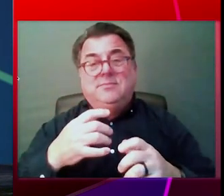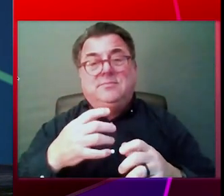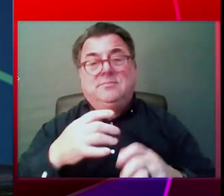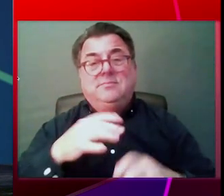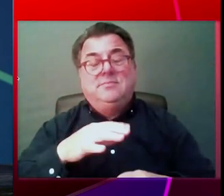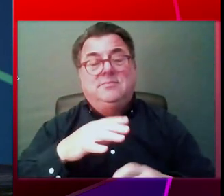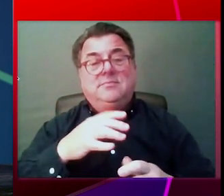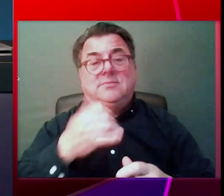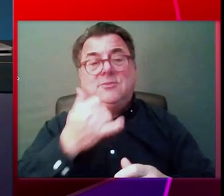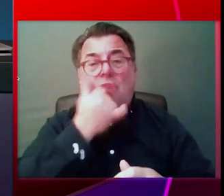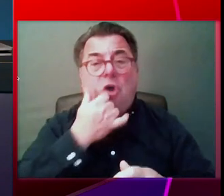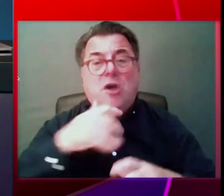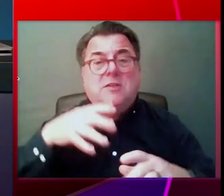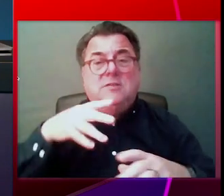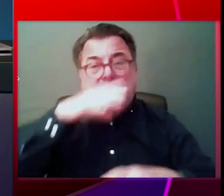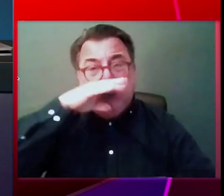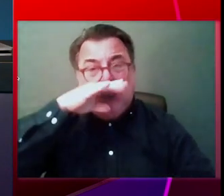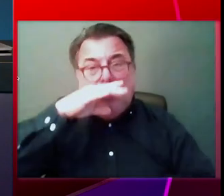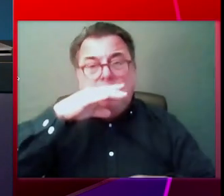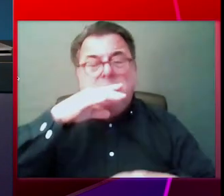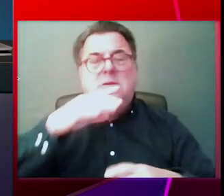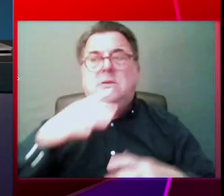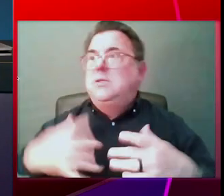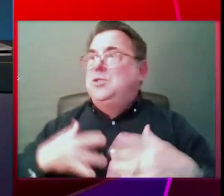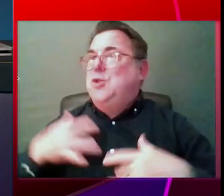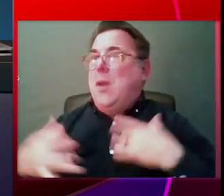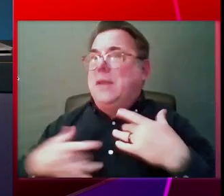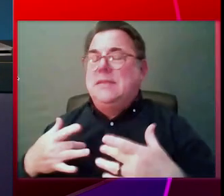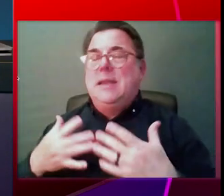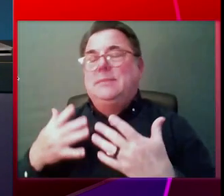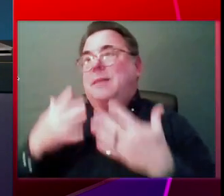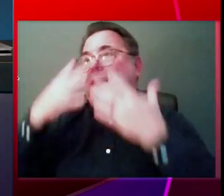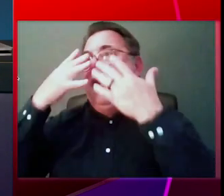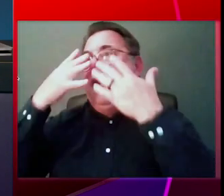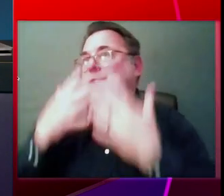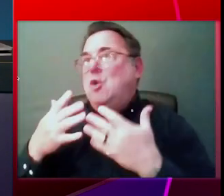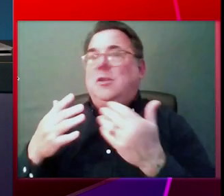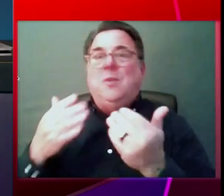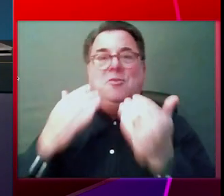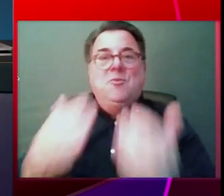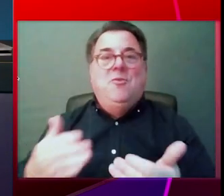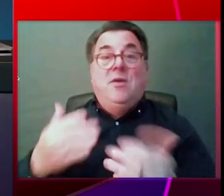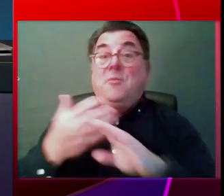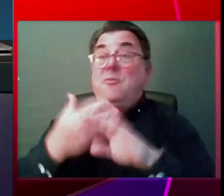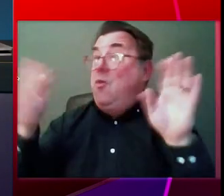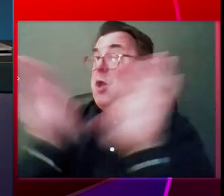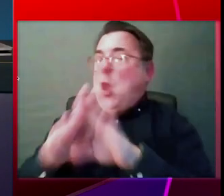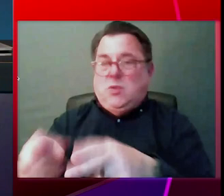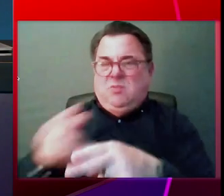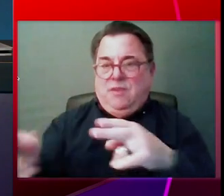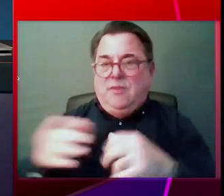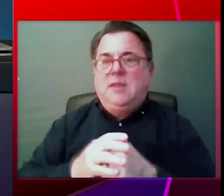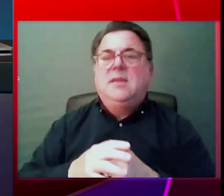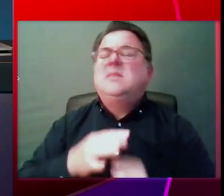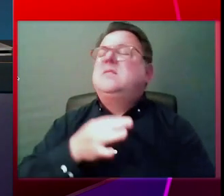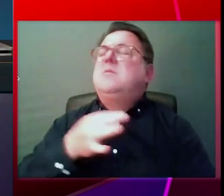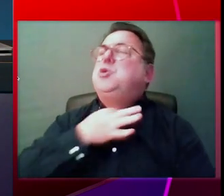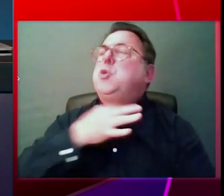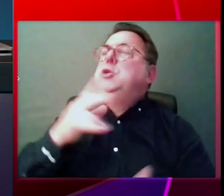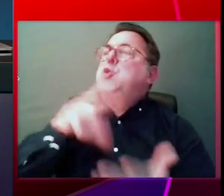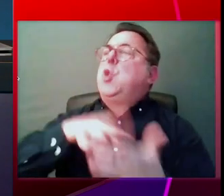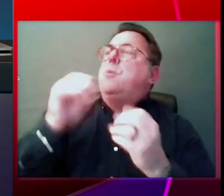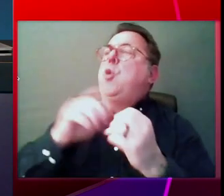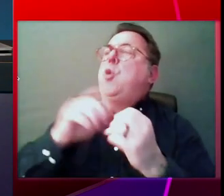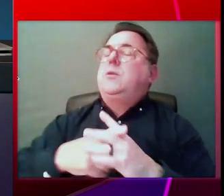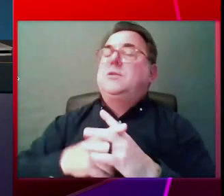APIs. Incredibly exciting stuff, Rob, but we unfortunately have to move on. Before we do, quickly, where do I go to get started? Yeah, it's